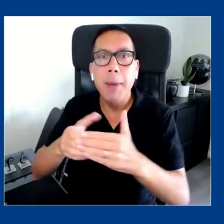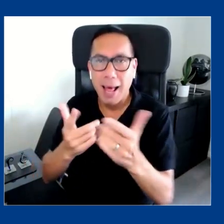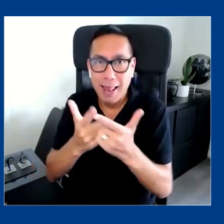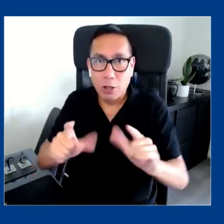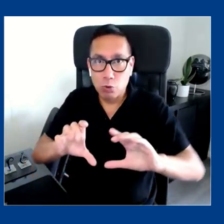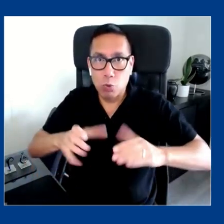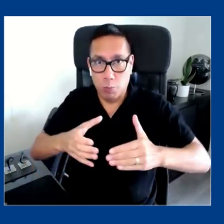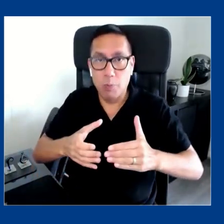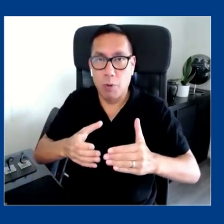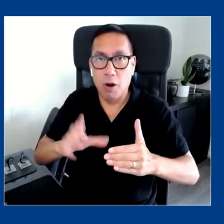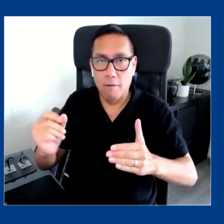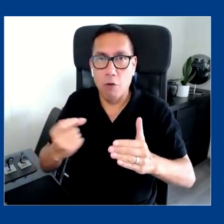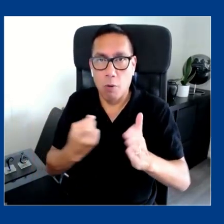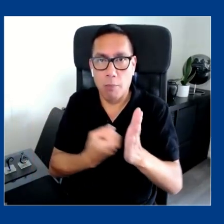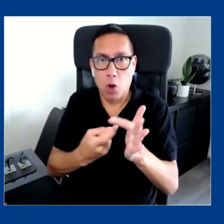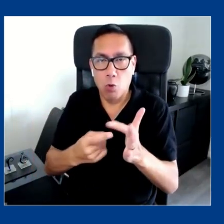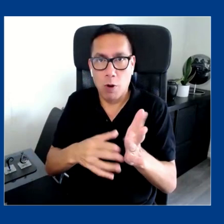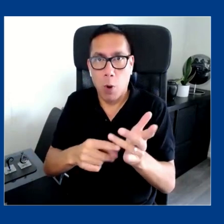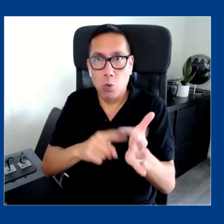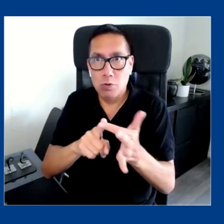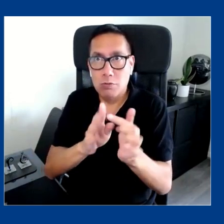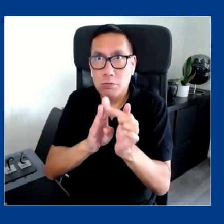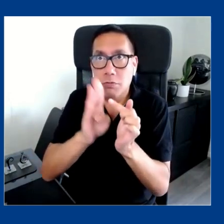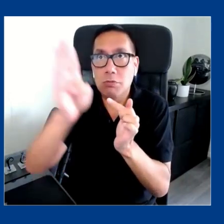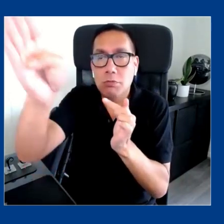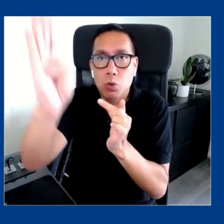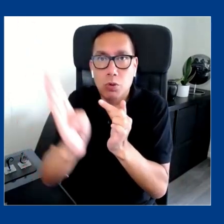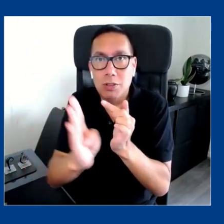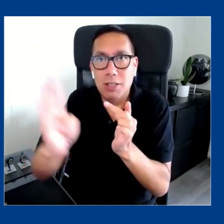areas of the central island, Timor.